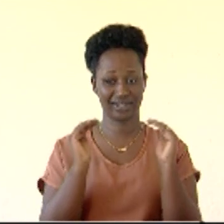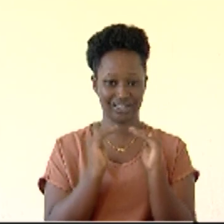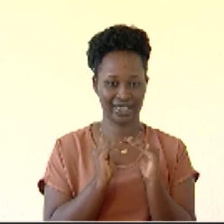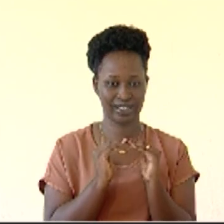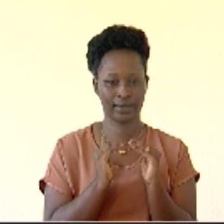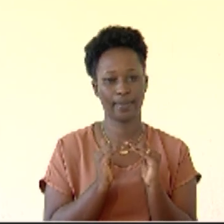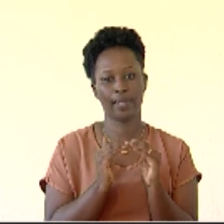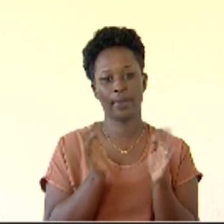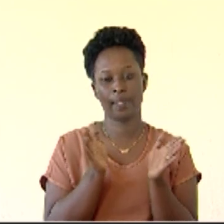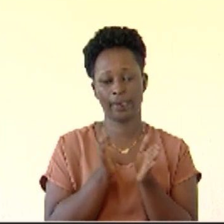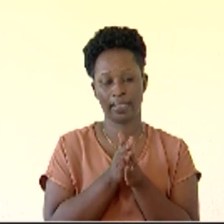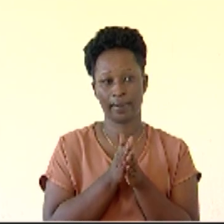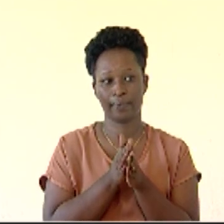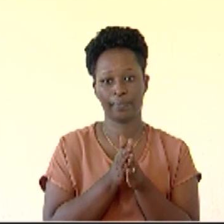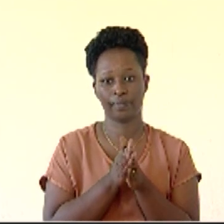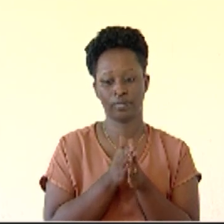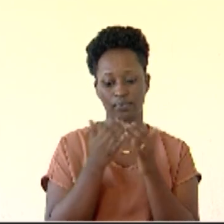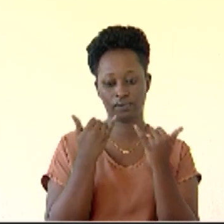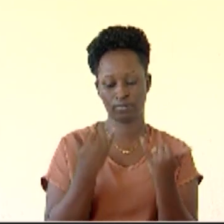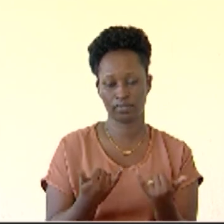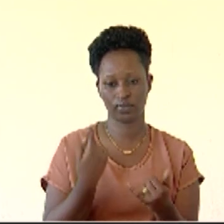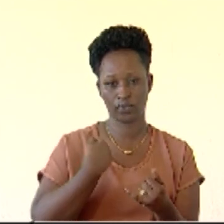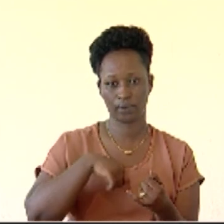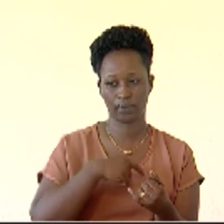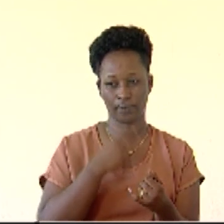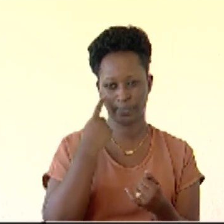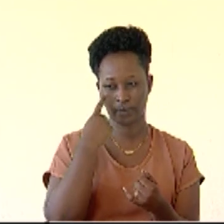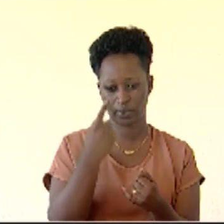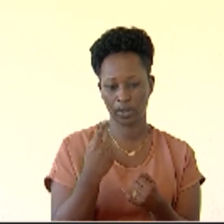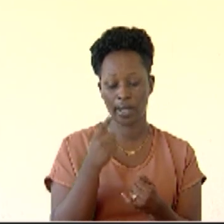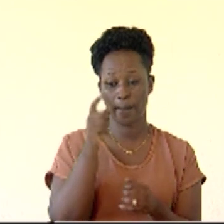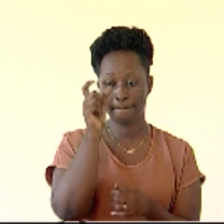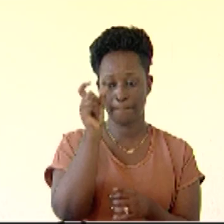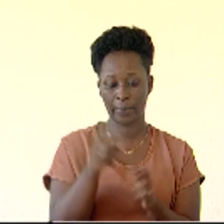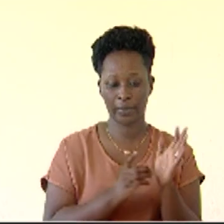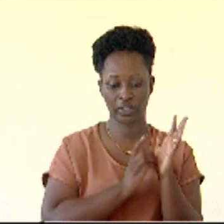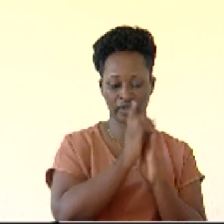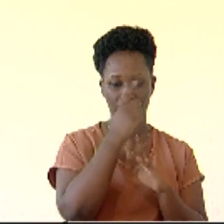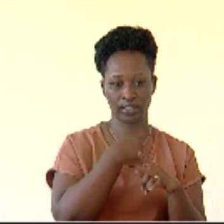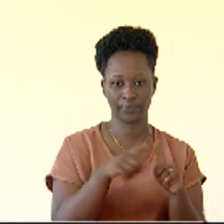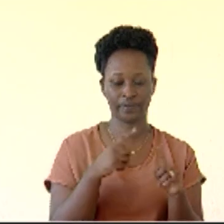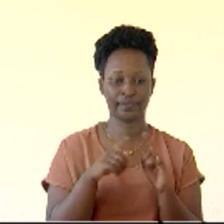today. People develop different types of relationships, ranging from